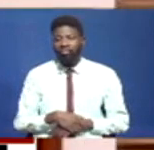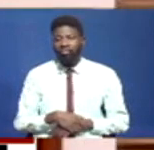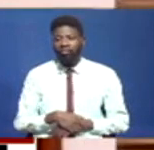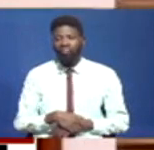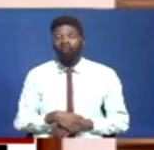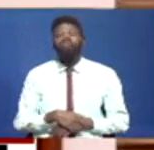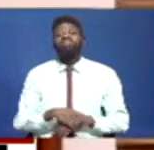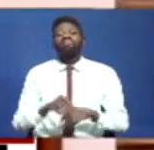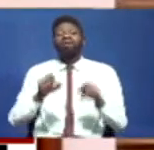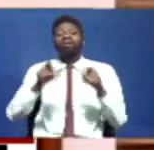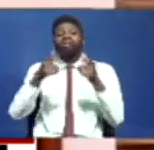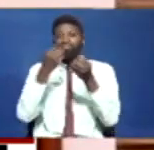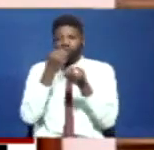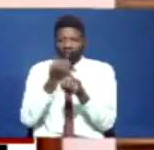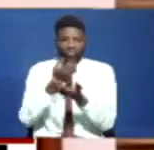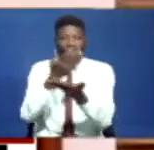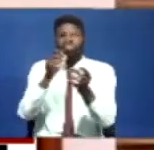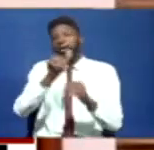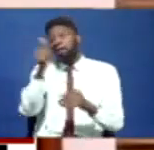Broadcasting, not anything else.